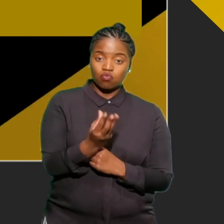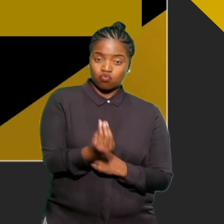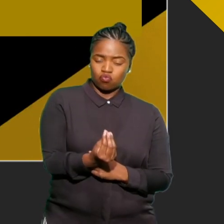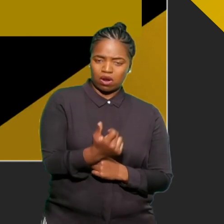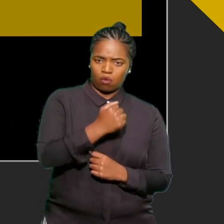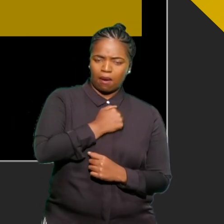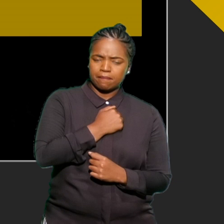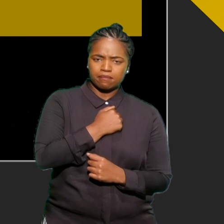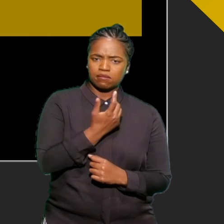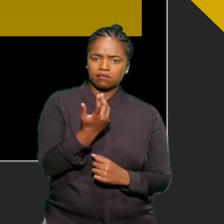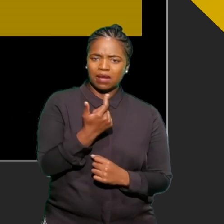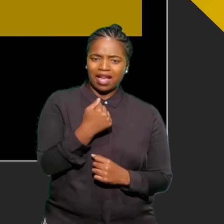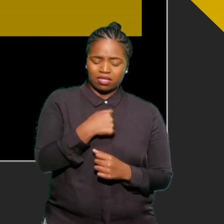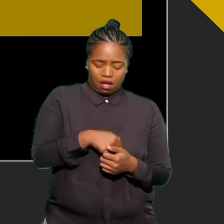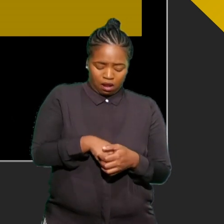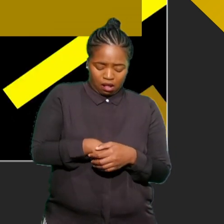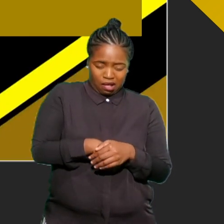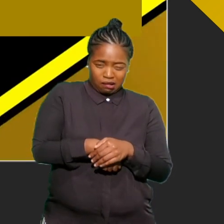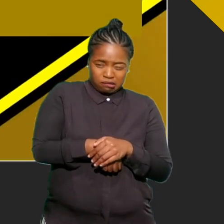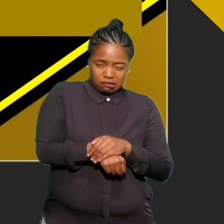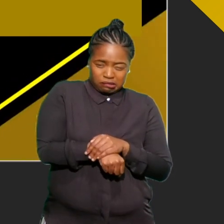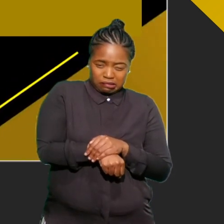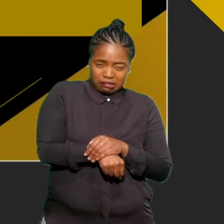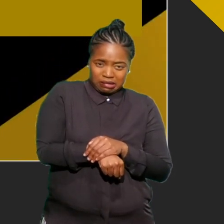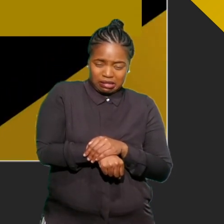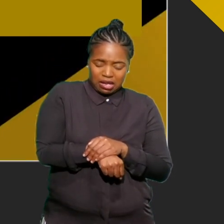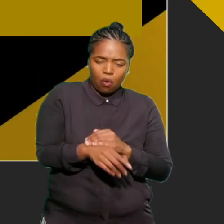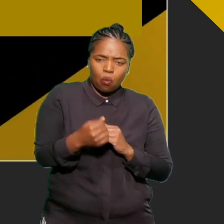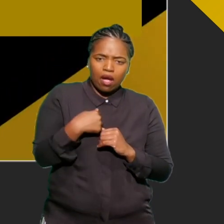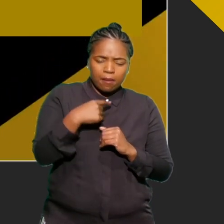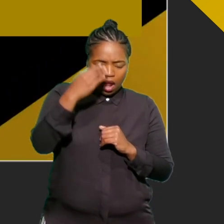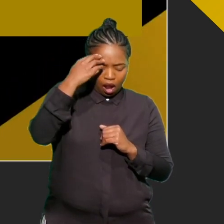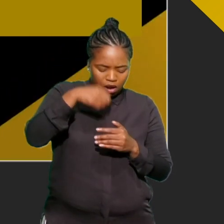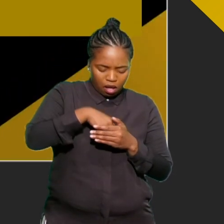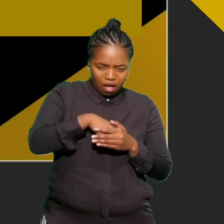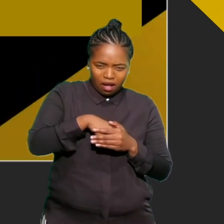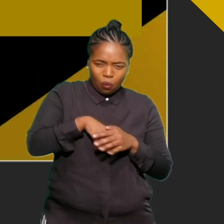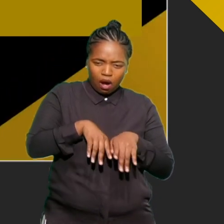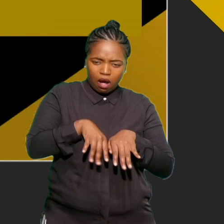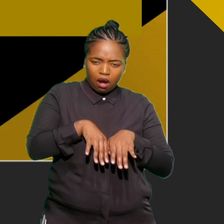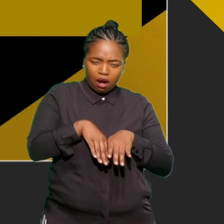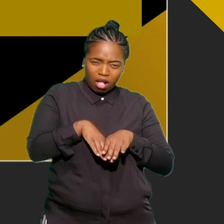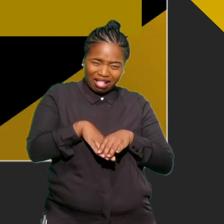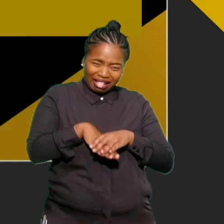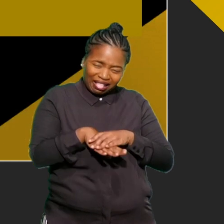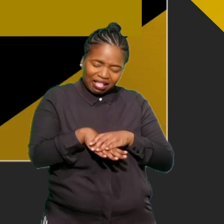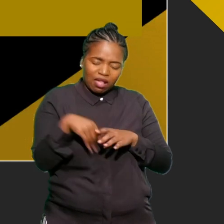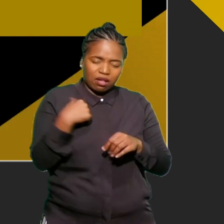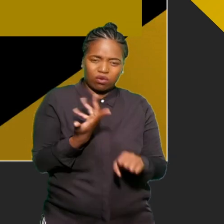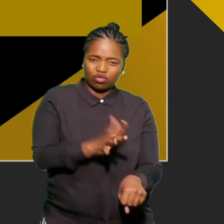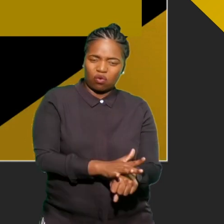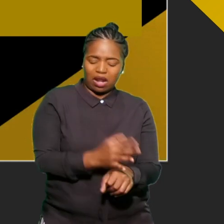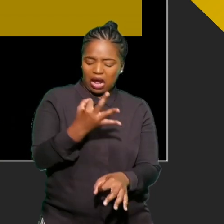anganya wakibela gentoko washona, and uzengenyawo wakibela gentoko washona, and